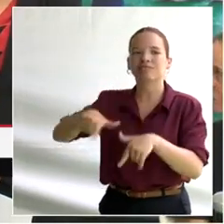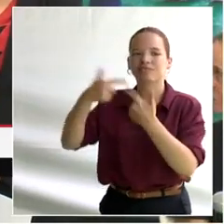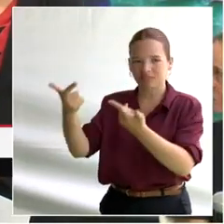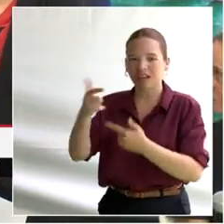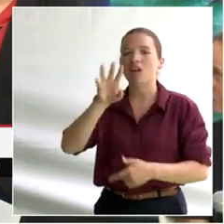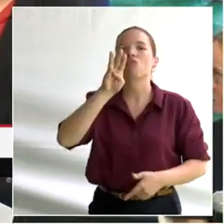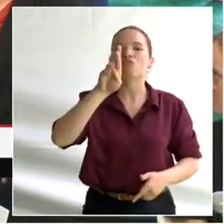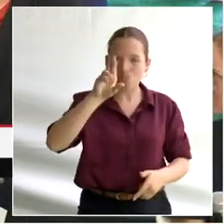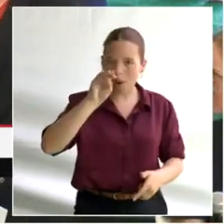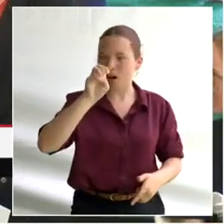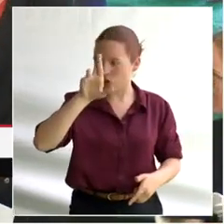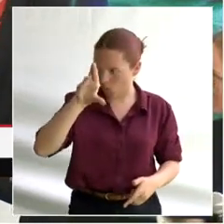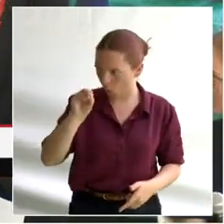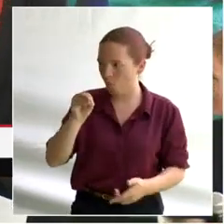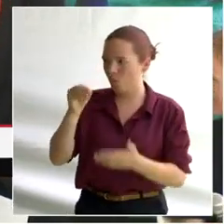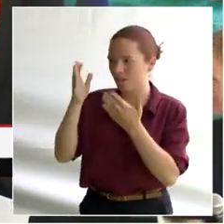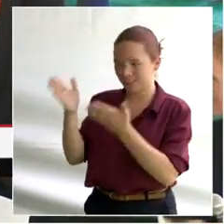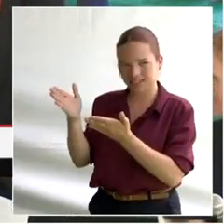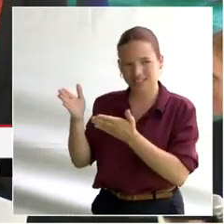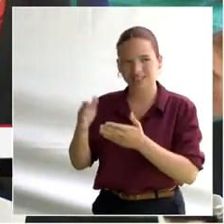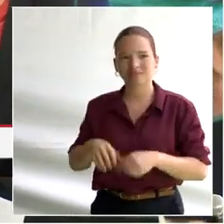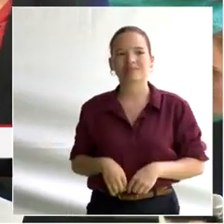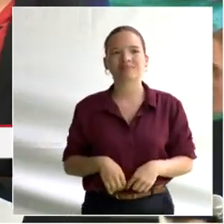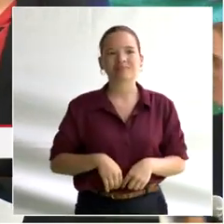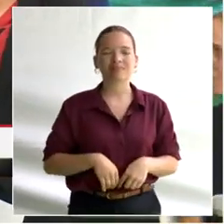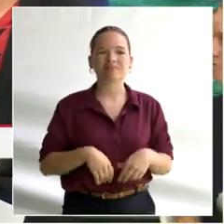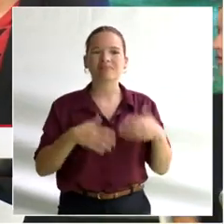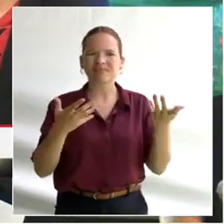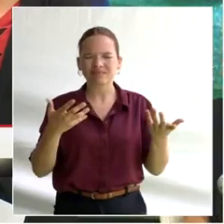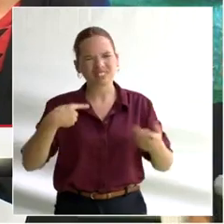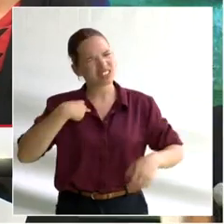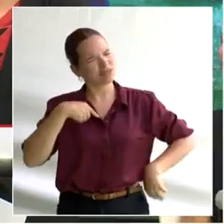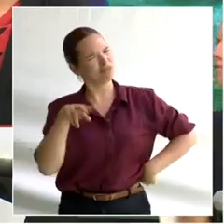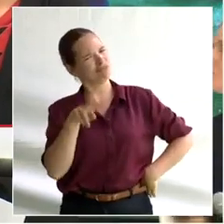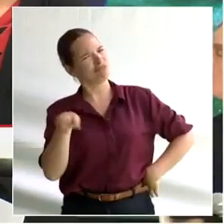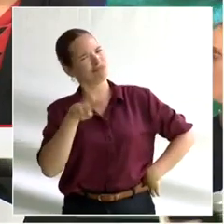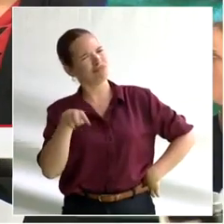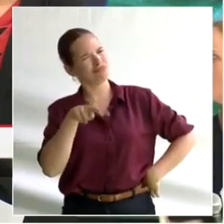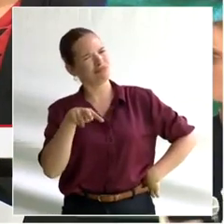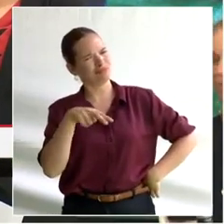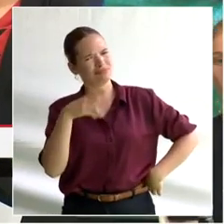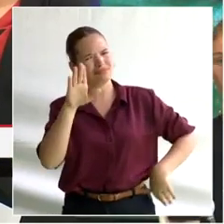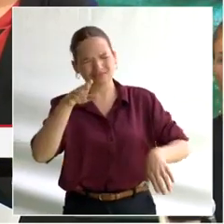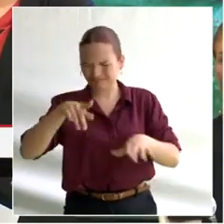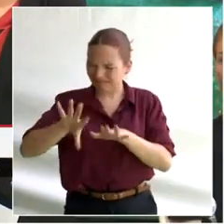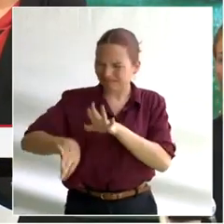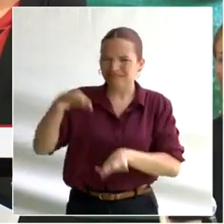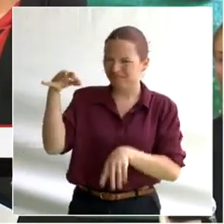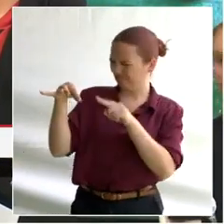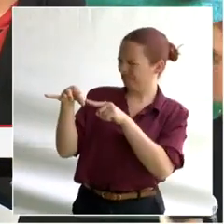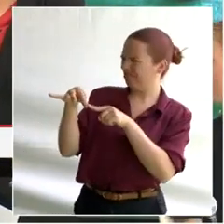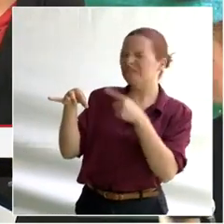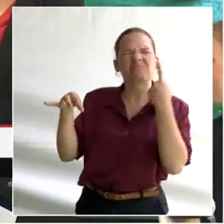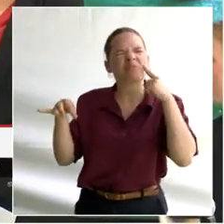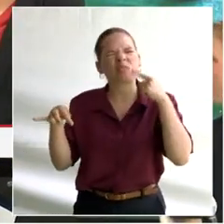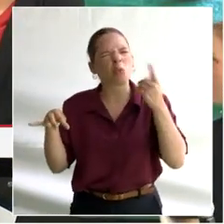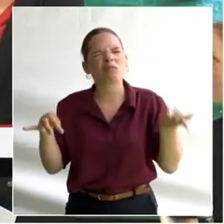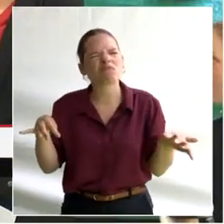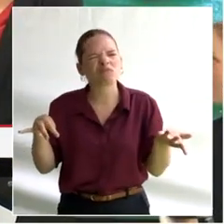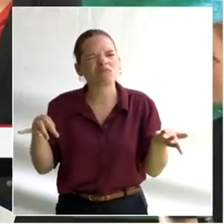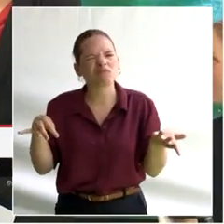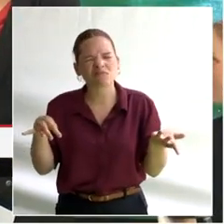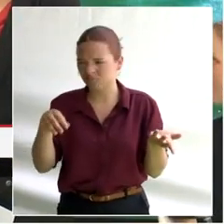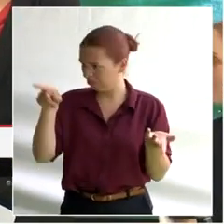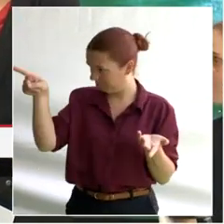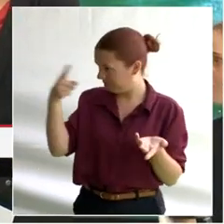me and asked me, why do we do a draw? What is the purpose of a draw ceremony? So if Cristina, you'll be so kind to explain a little bit about what we do a